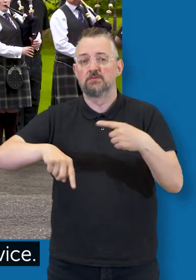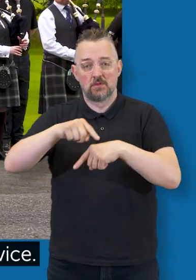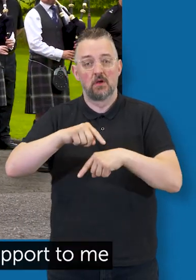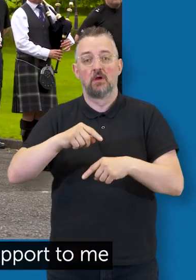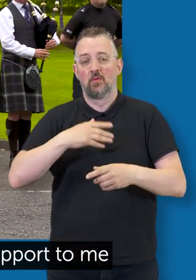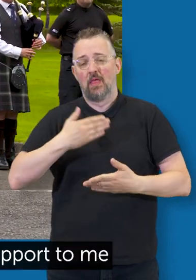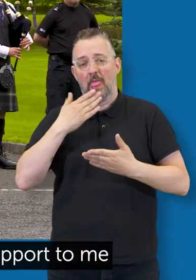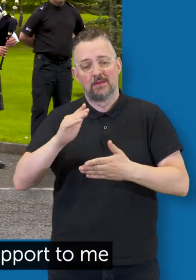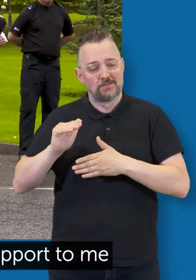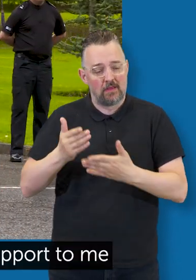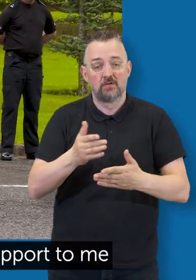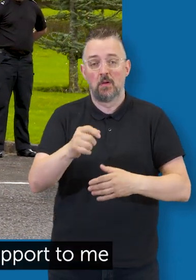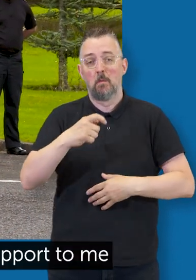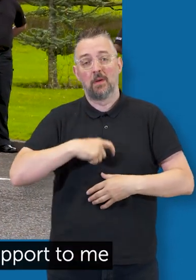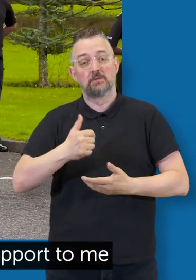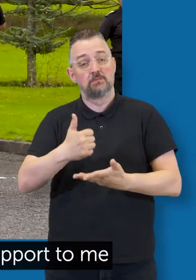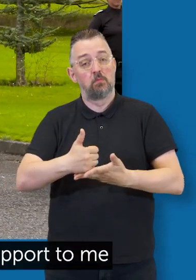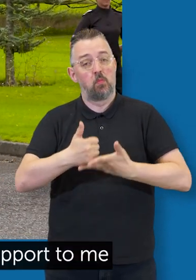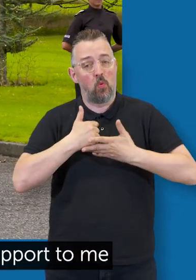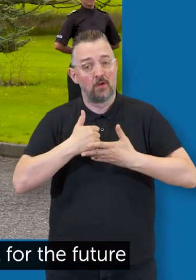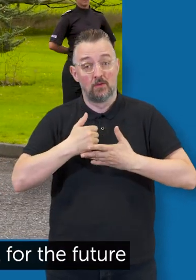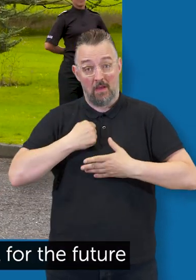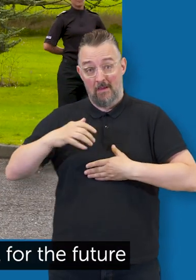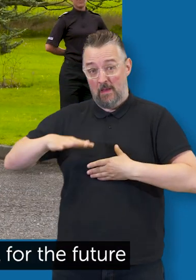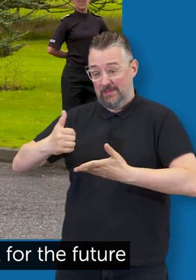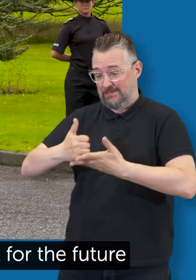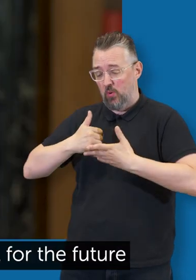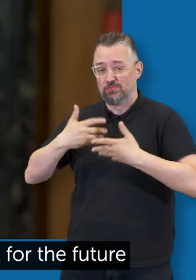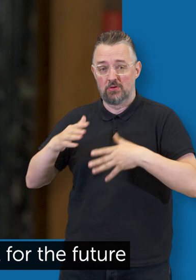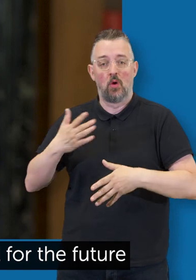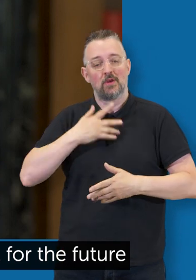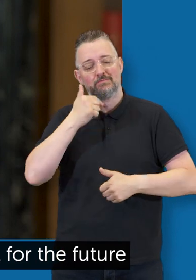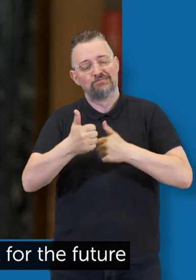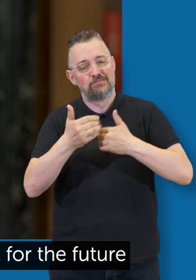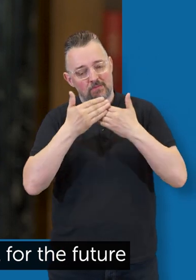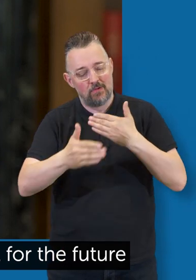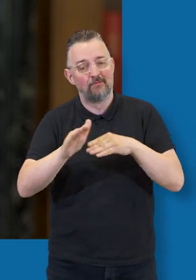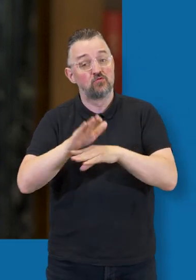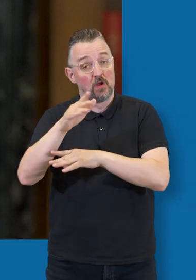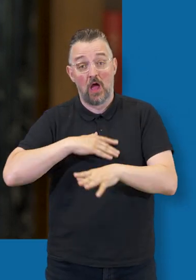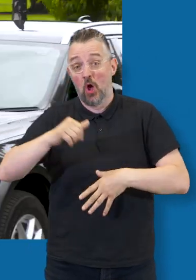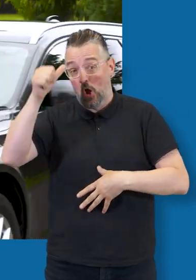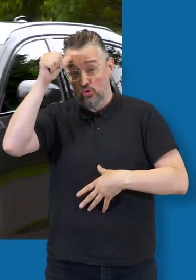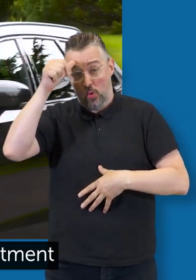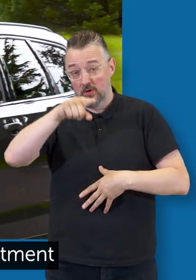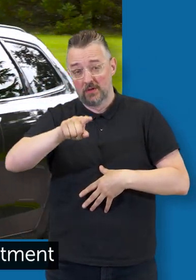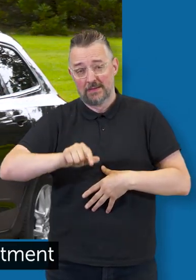service. I want to thank them for their personal support to me and my family, and I want to wish them well for the future, because I